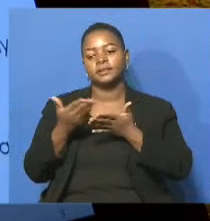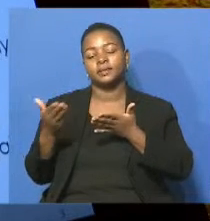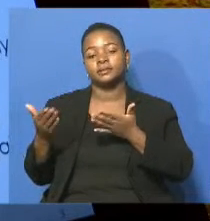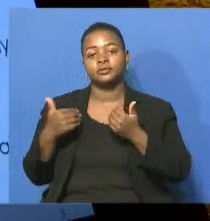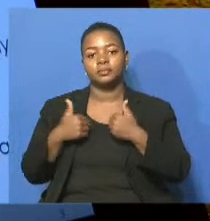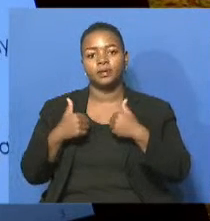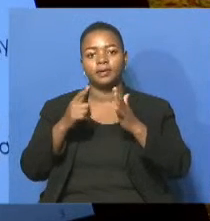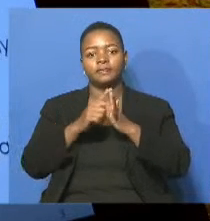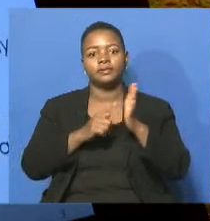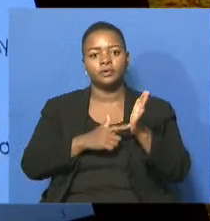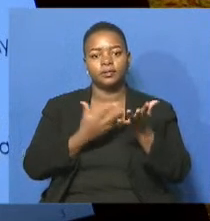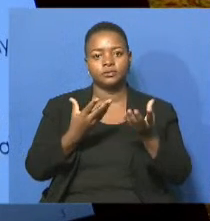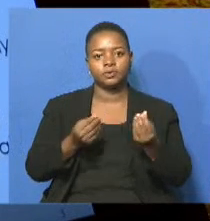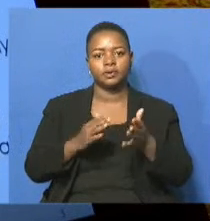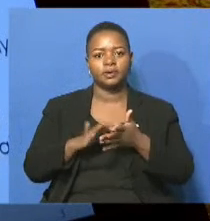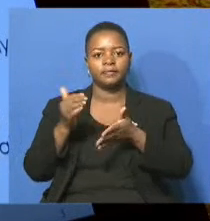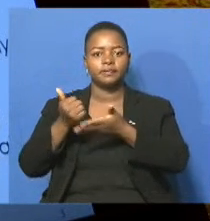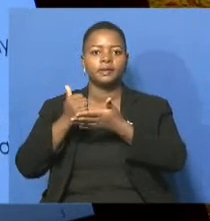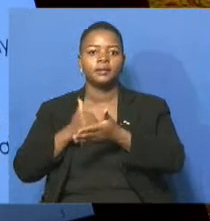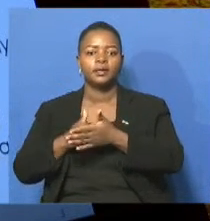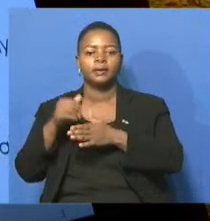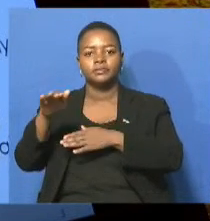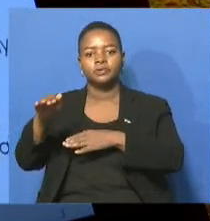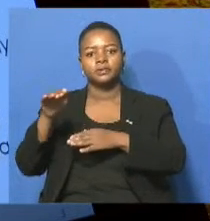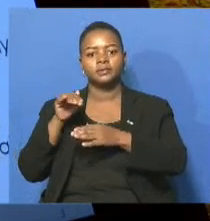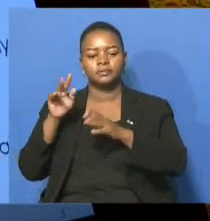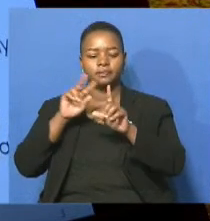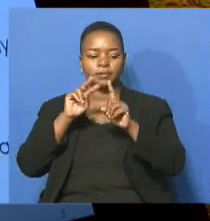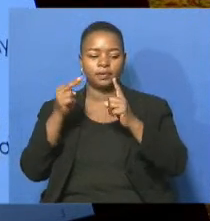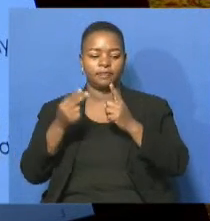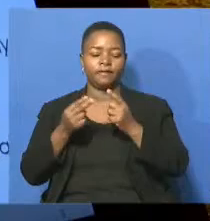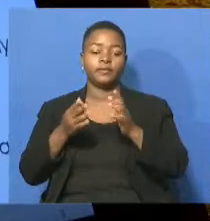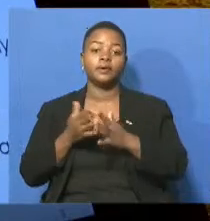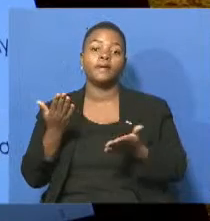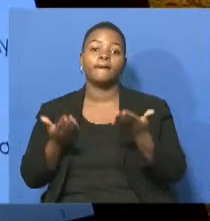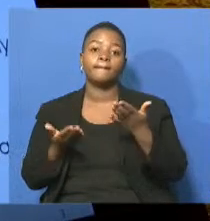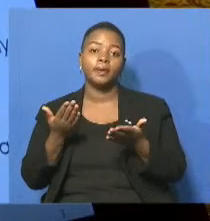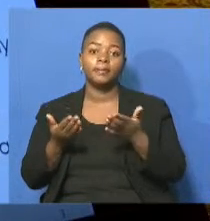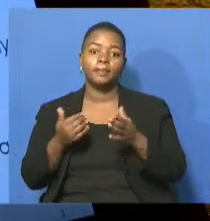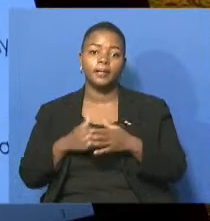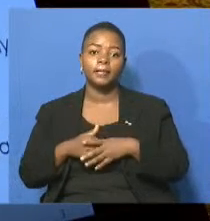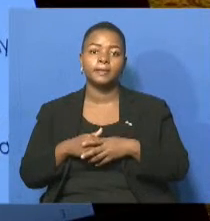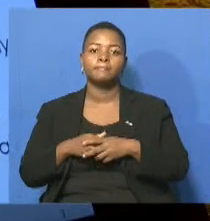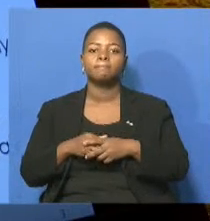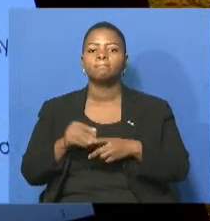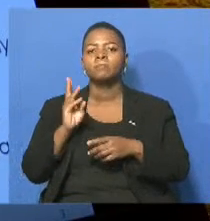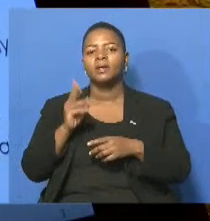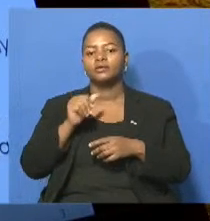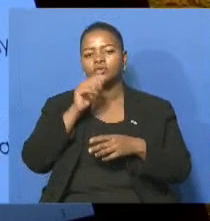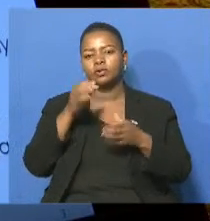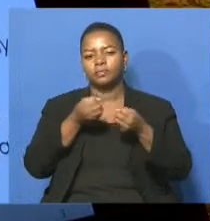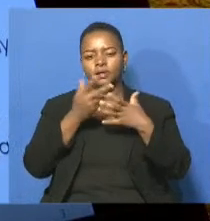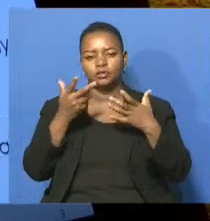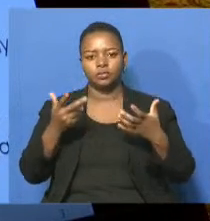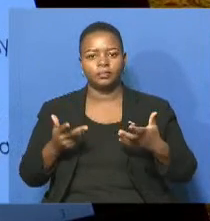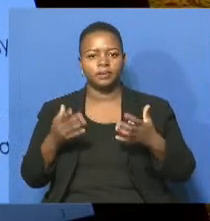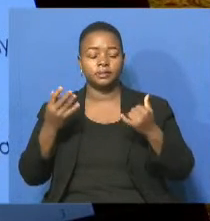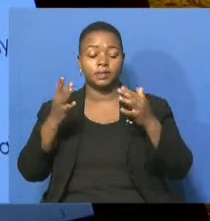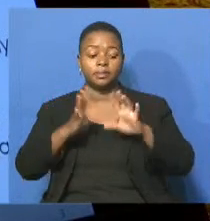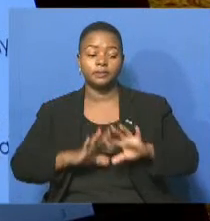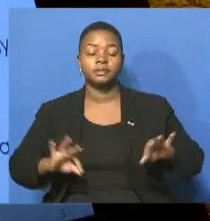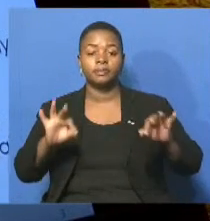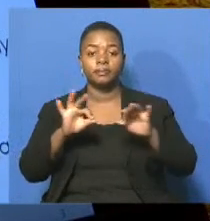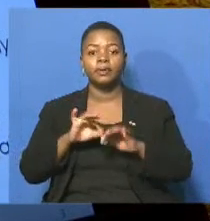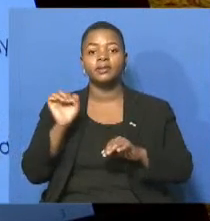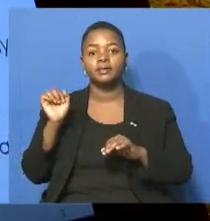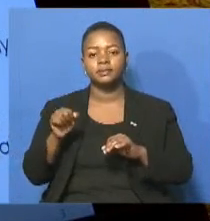These are relevant to the Zimbabwean perspective, may not be that much important, but it is important to